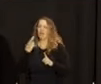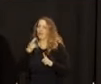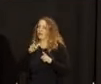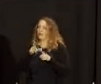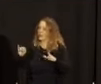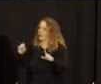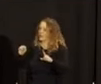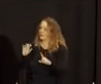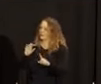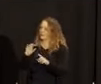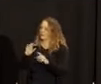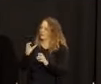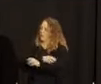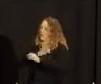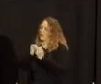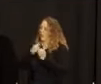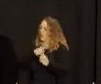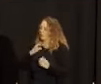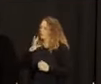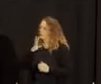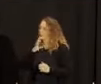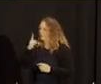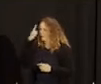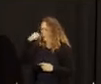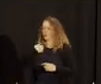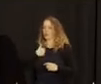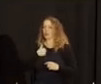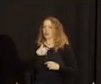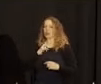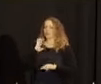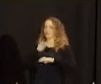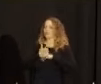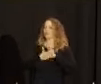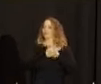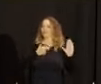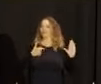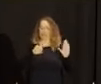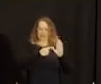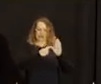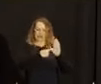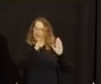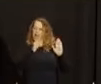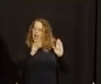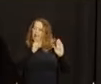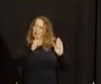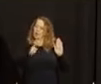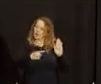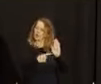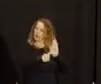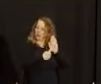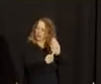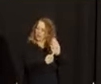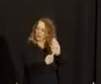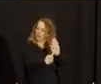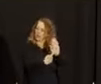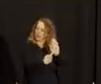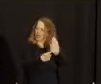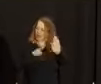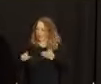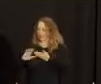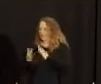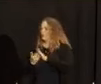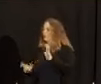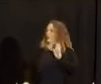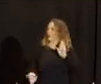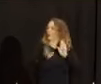we come up with these artificial distinctions about what different communities are, and thus how